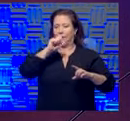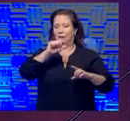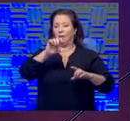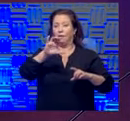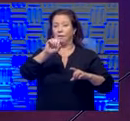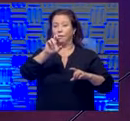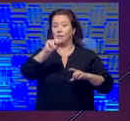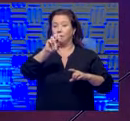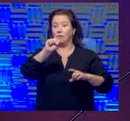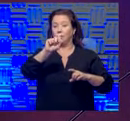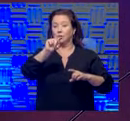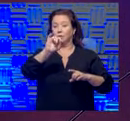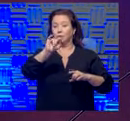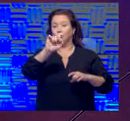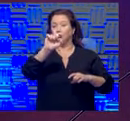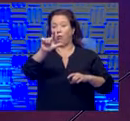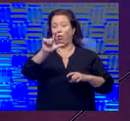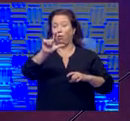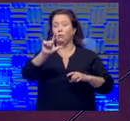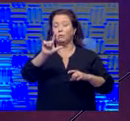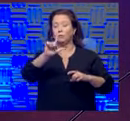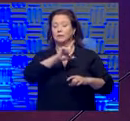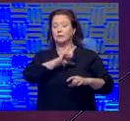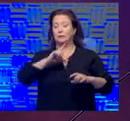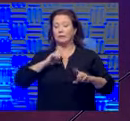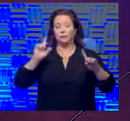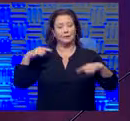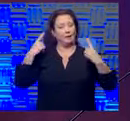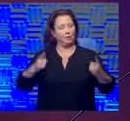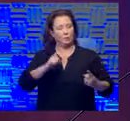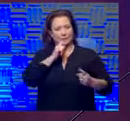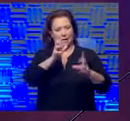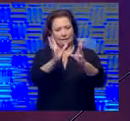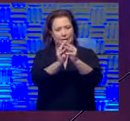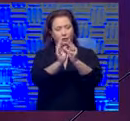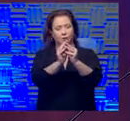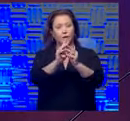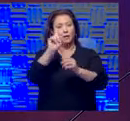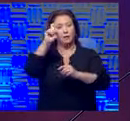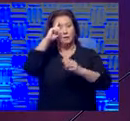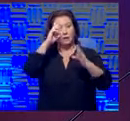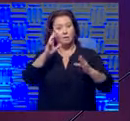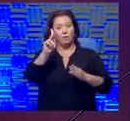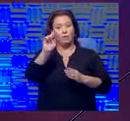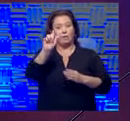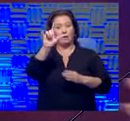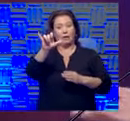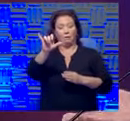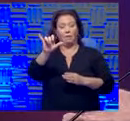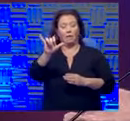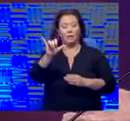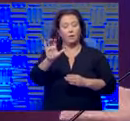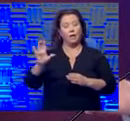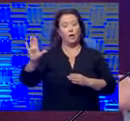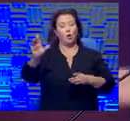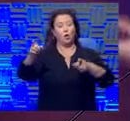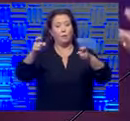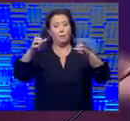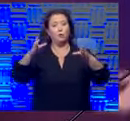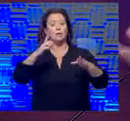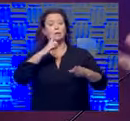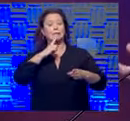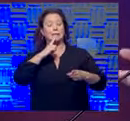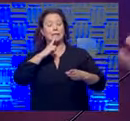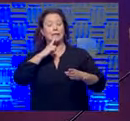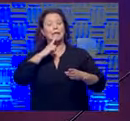event that took place since this legislature wasn't in session. And what Governor Kelly and her administration says,